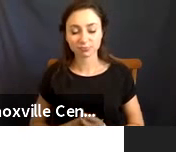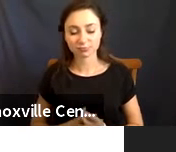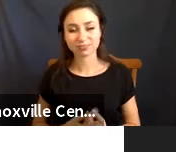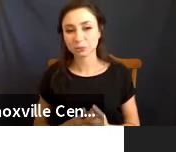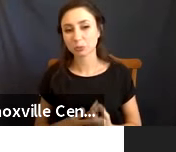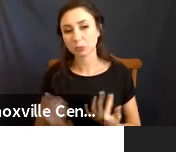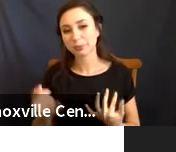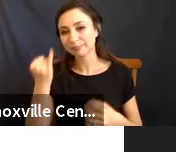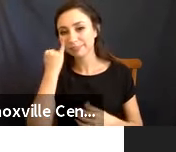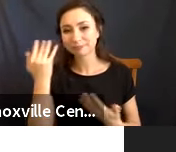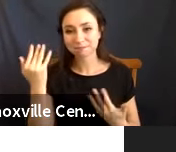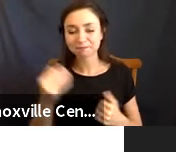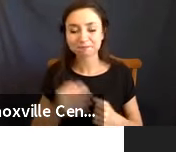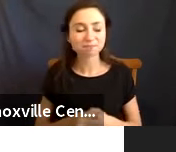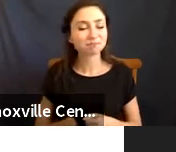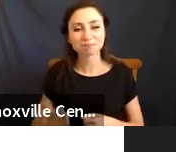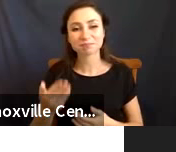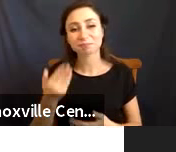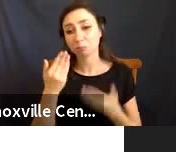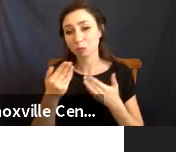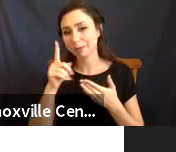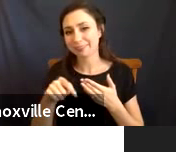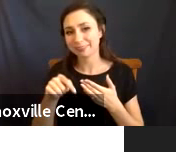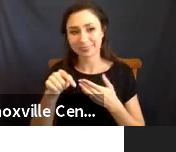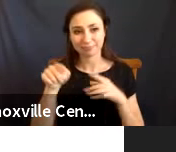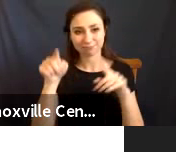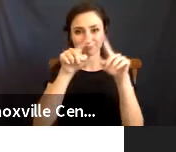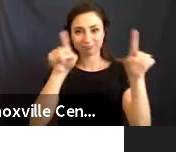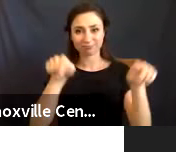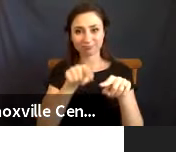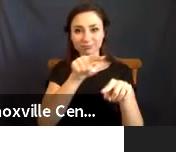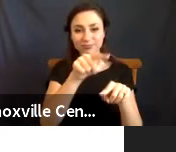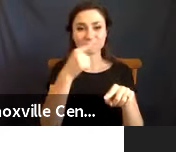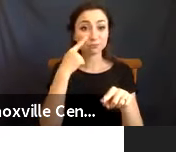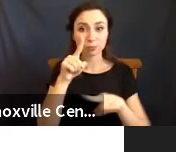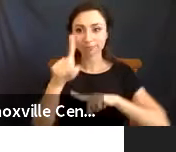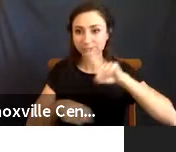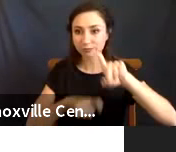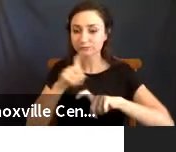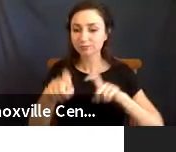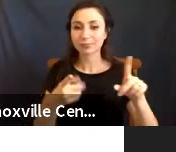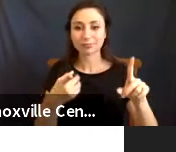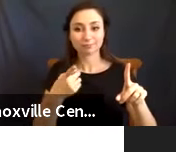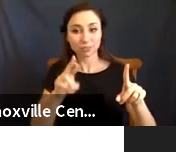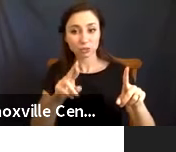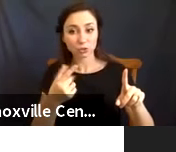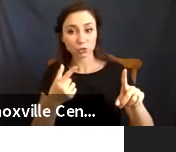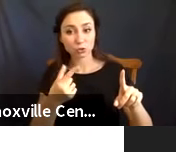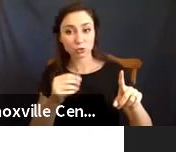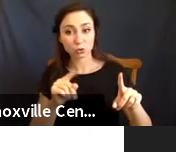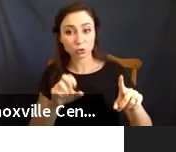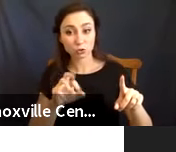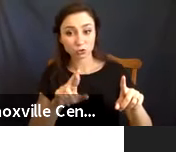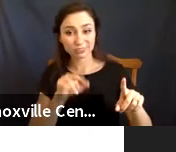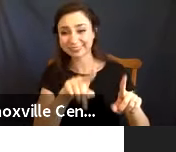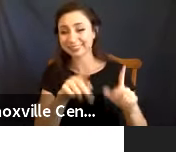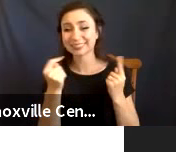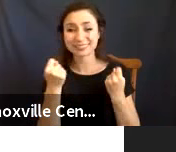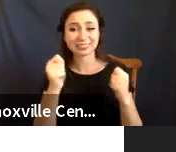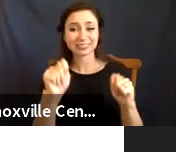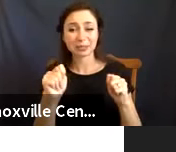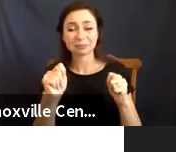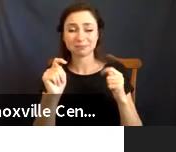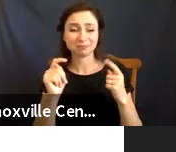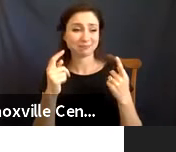I'm sure we may need the slides for questions, but Dr. Gocher, this is just an attempt to try